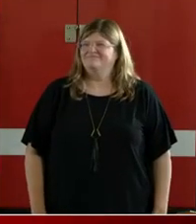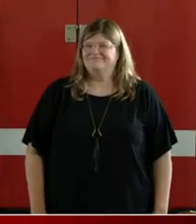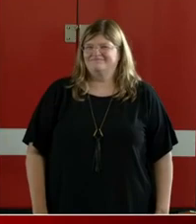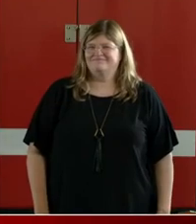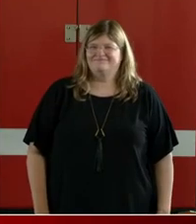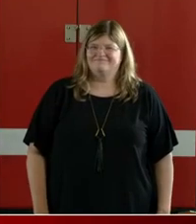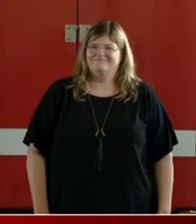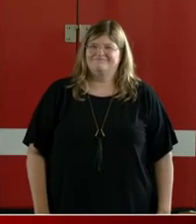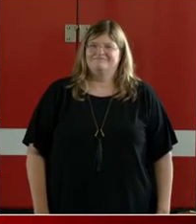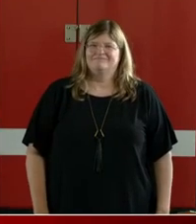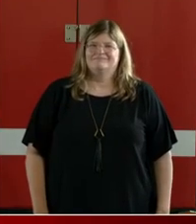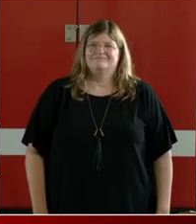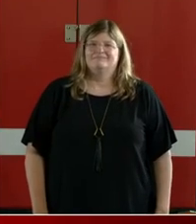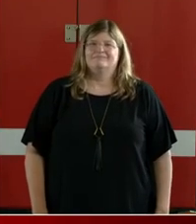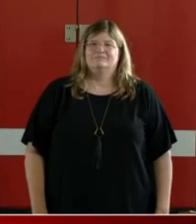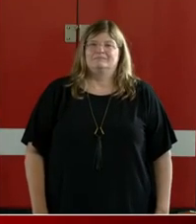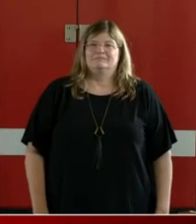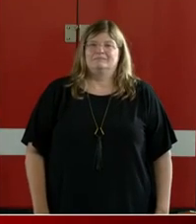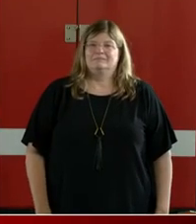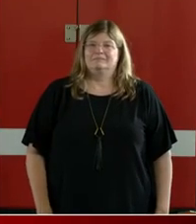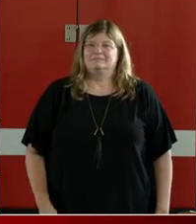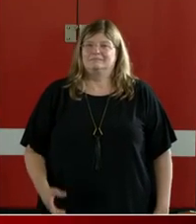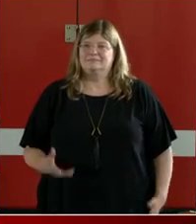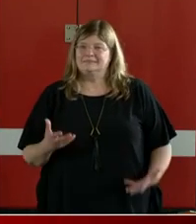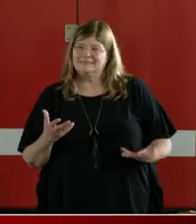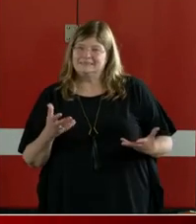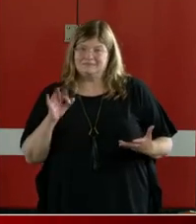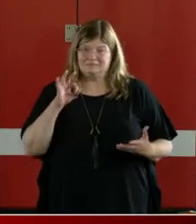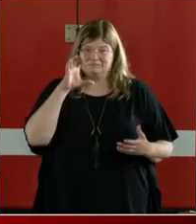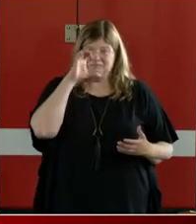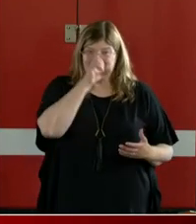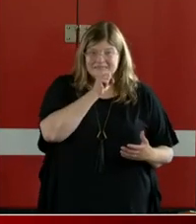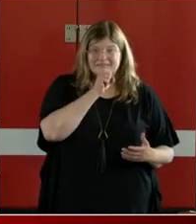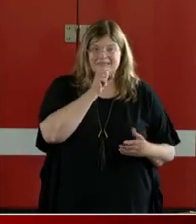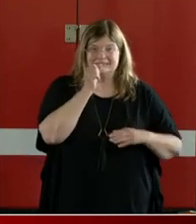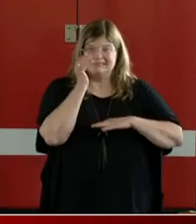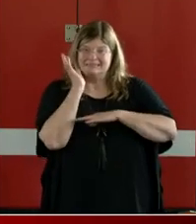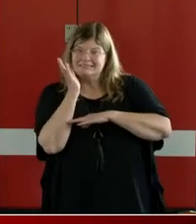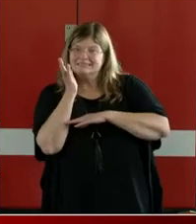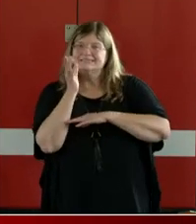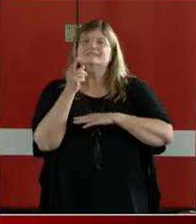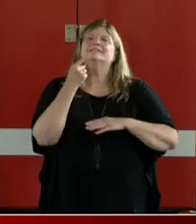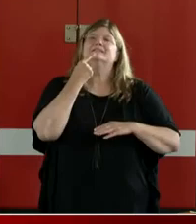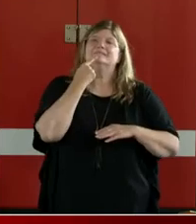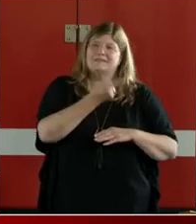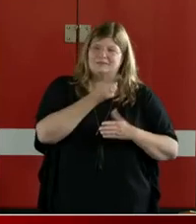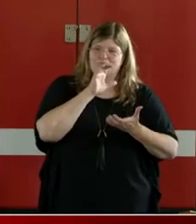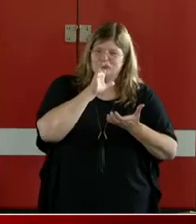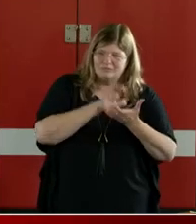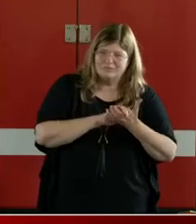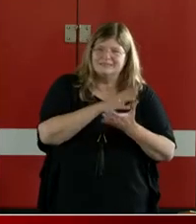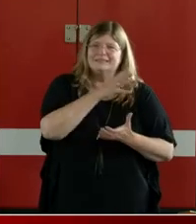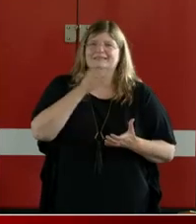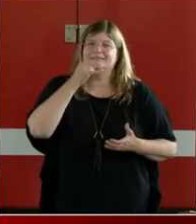And if you didn't hear the first part of his speech, I think he said his wife and his kids allowed him to get here. So let's hear it for the